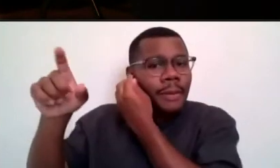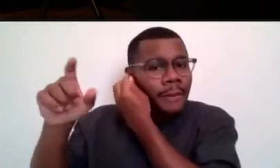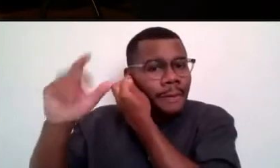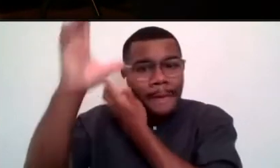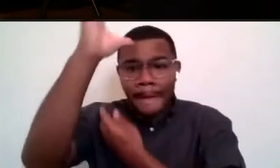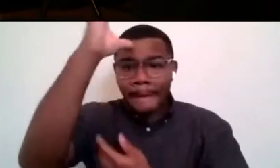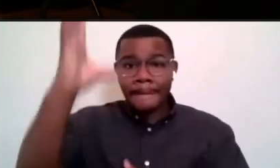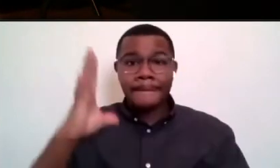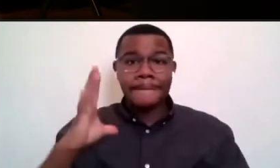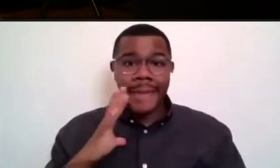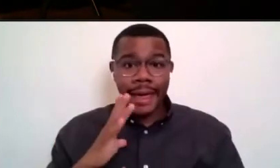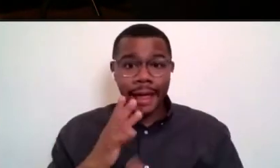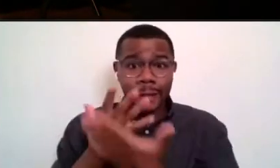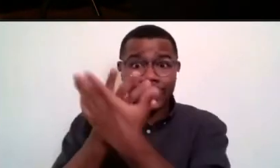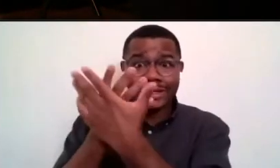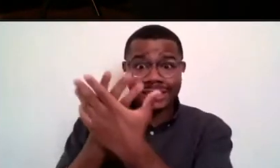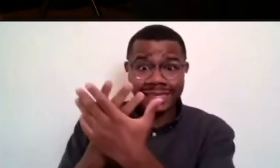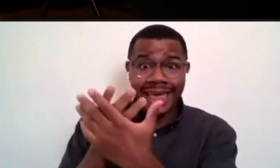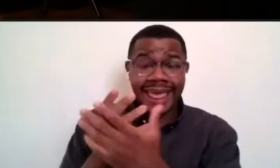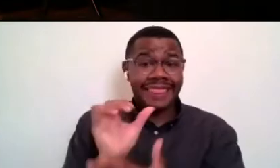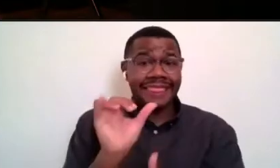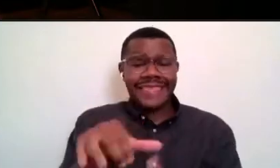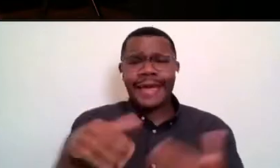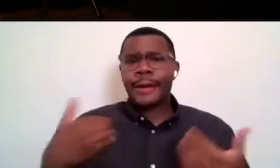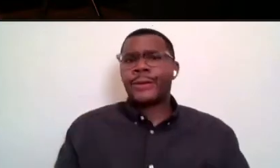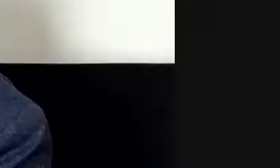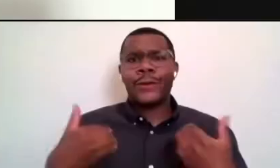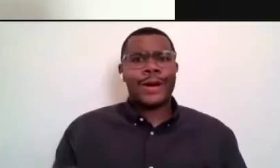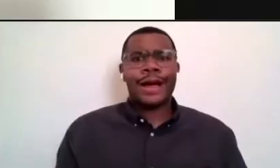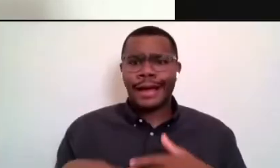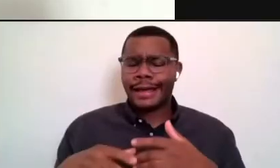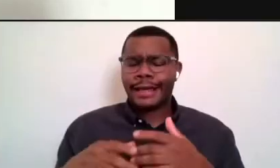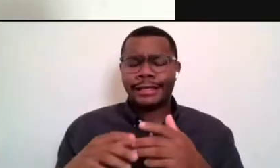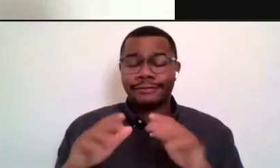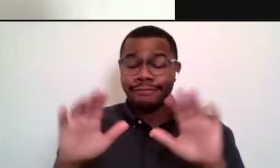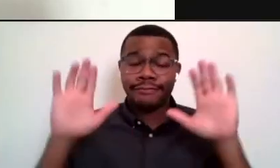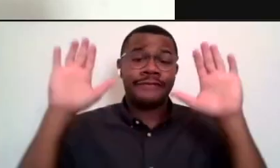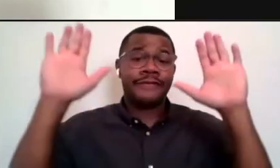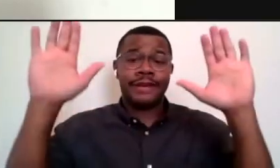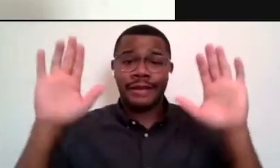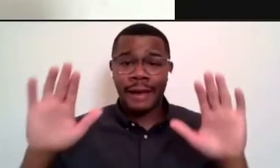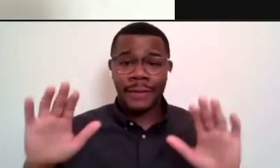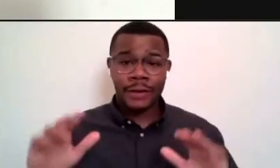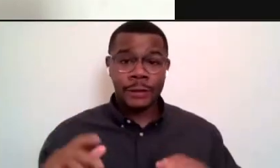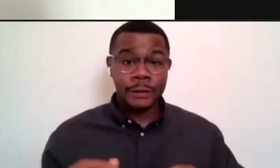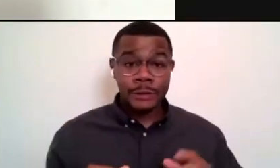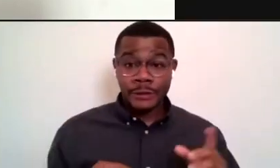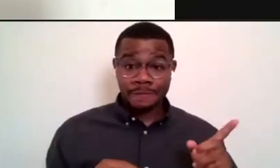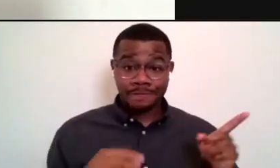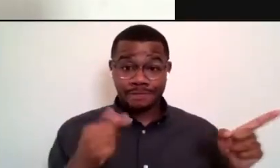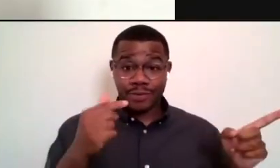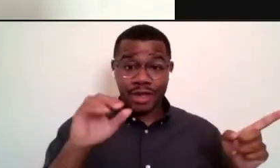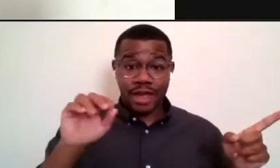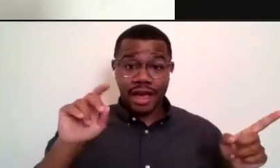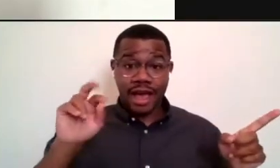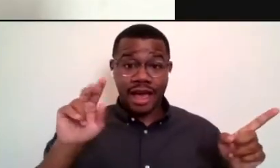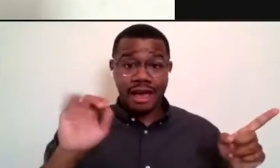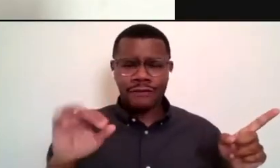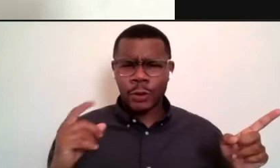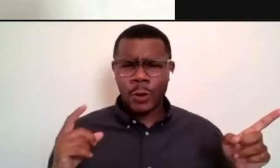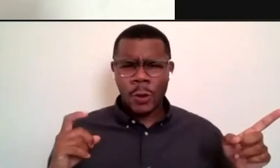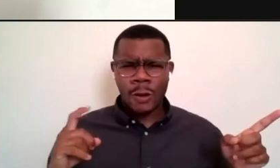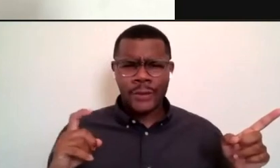was just phenomenal. Mm. Yeah, phenomenal. One last thing. I don't know if we have time for this. One last